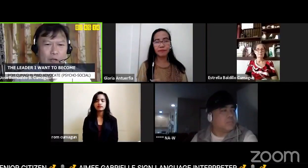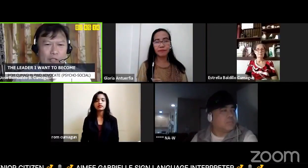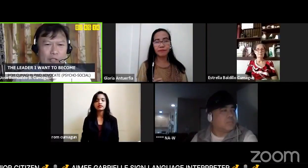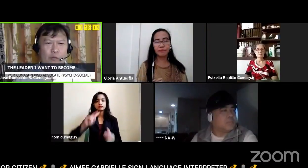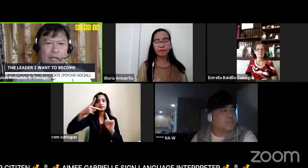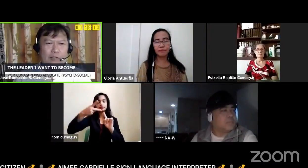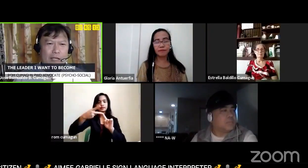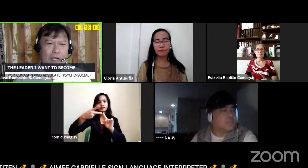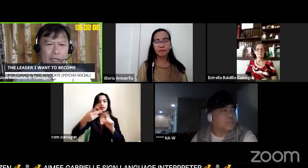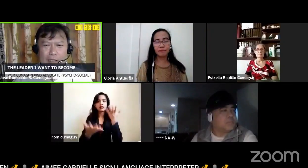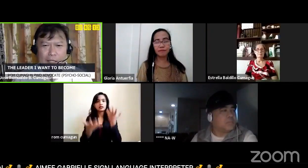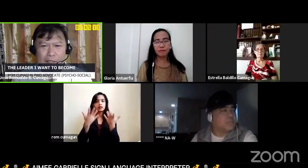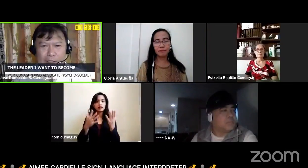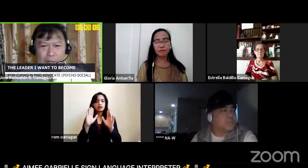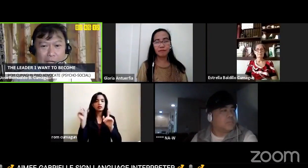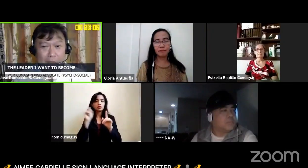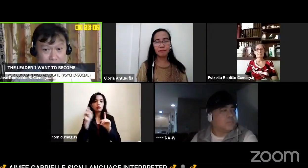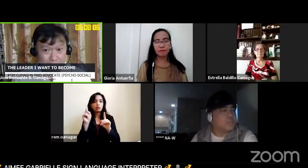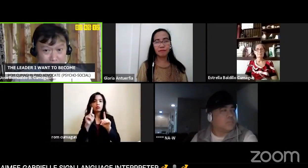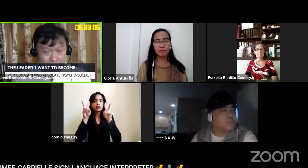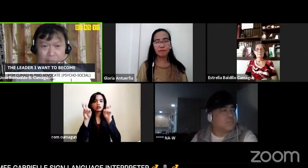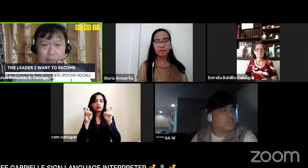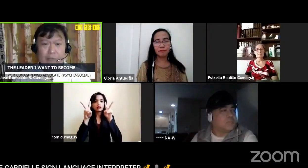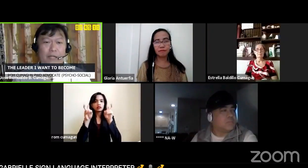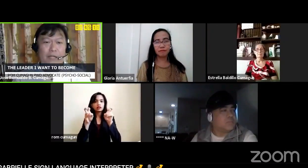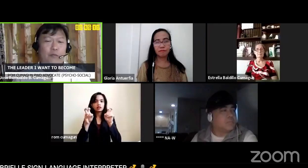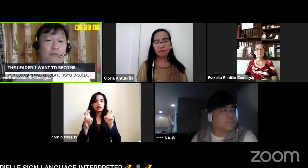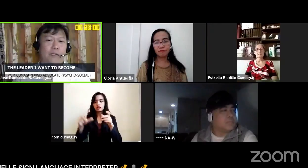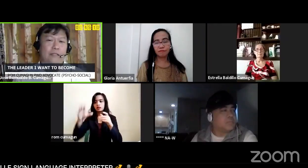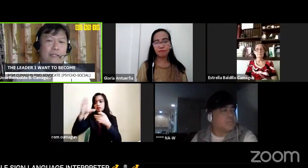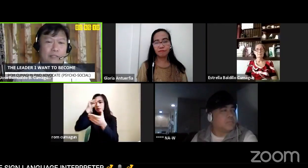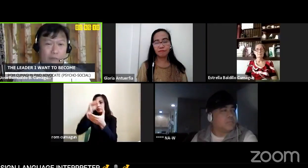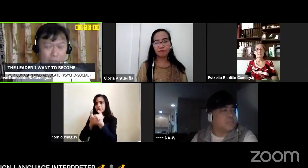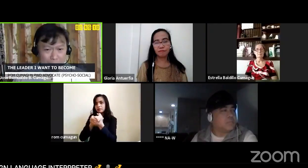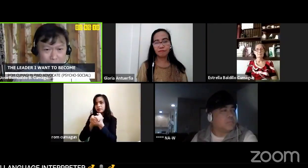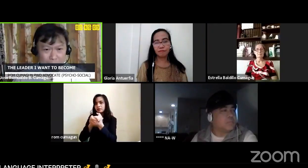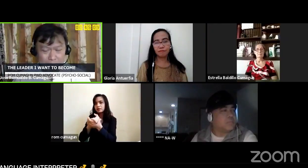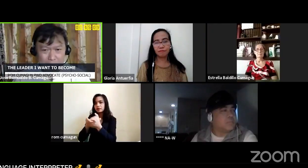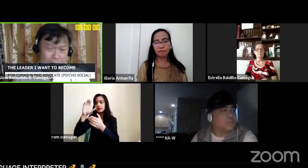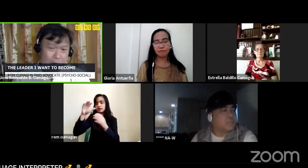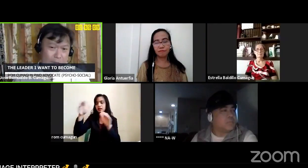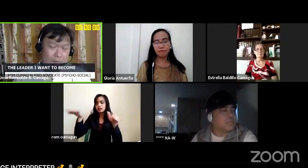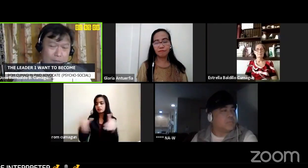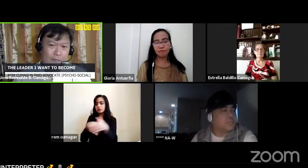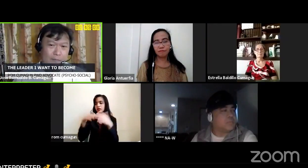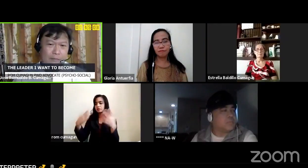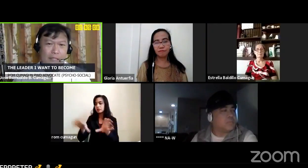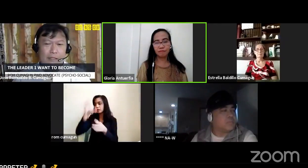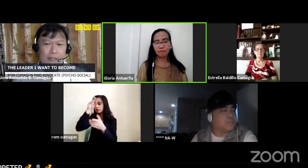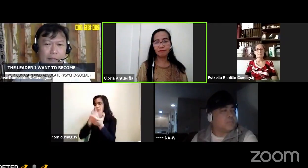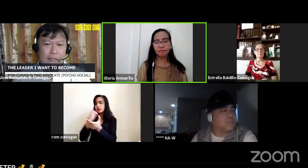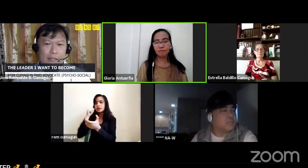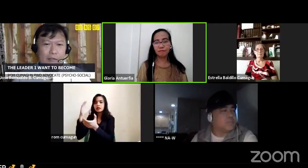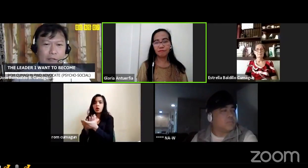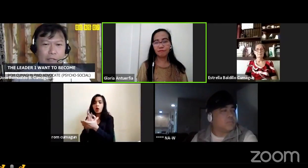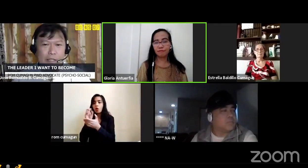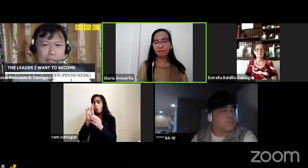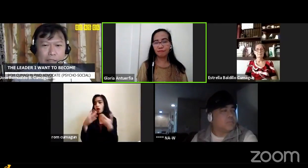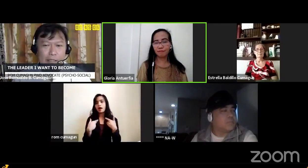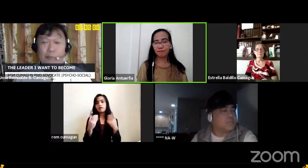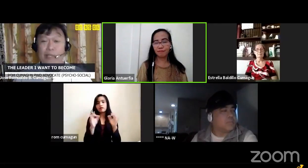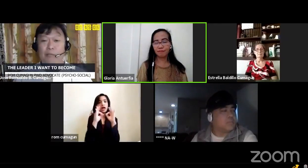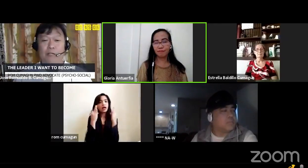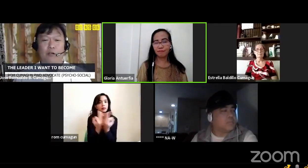Second, He may be calling you as a married man, as a married woman, as a family person. Okay.